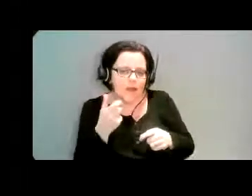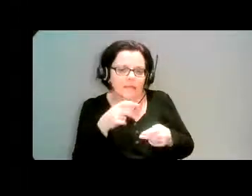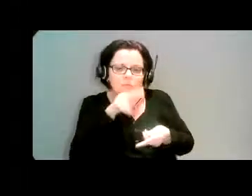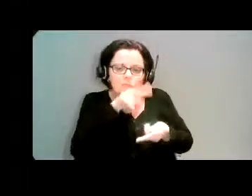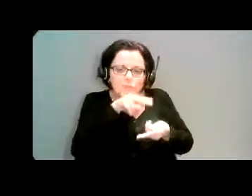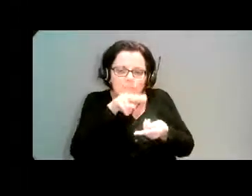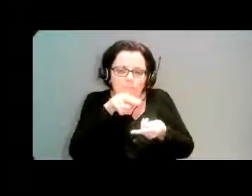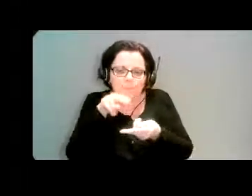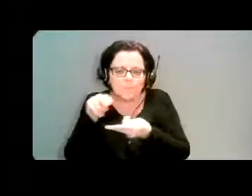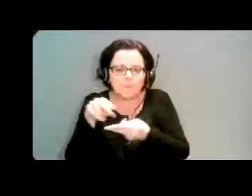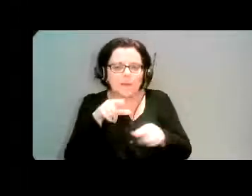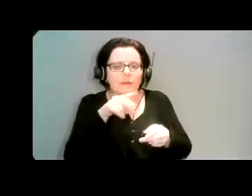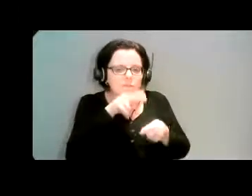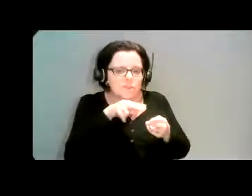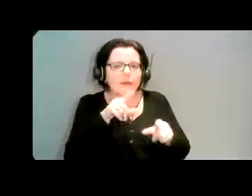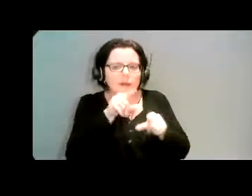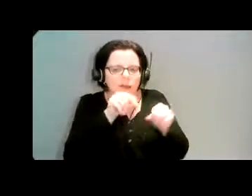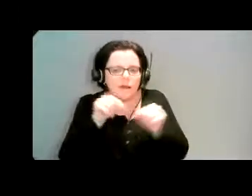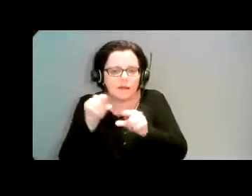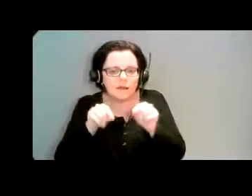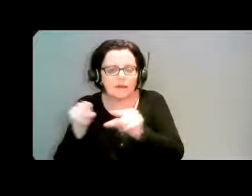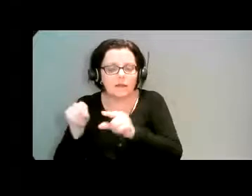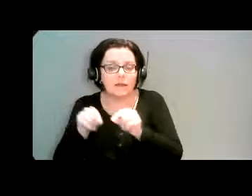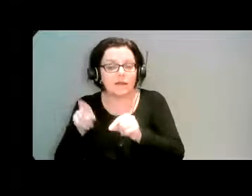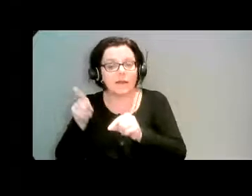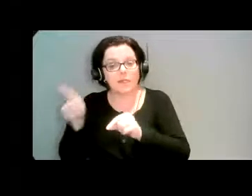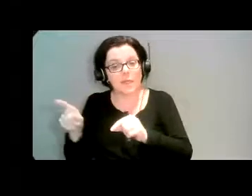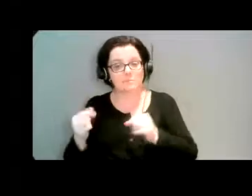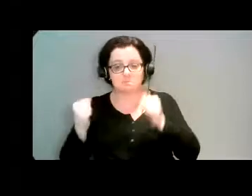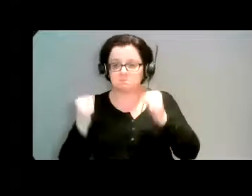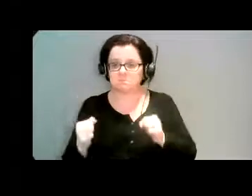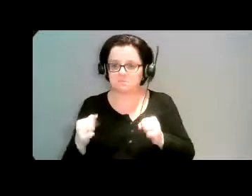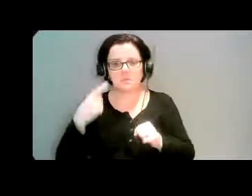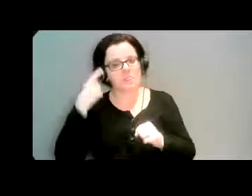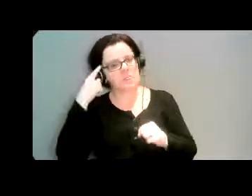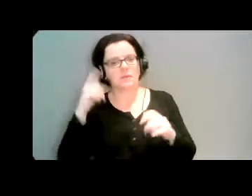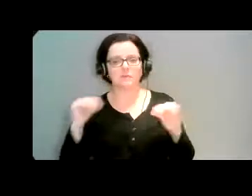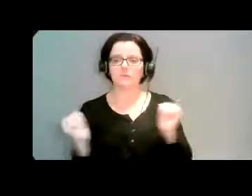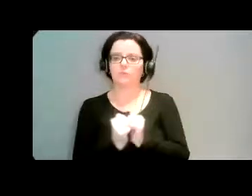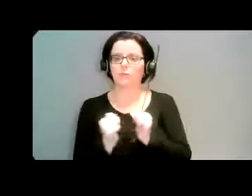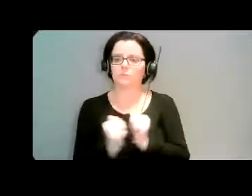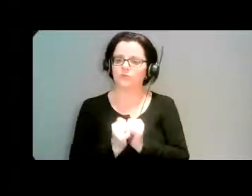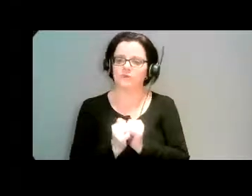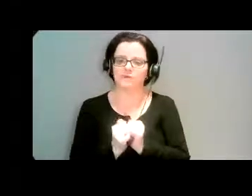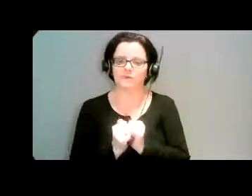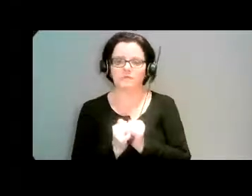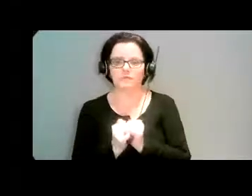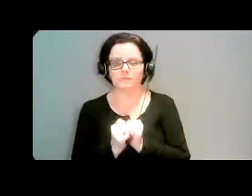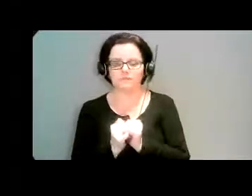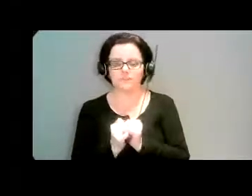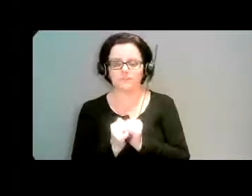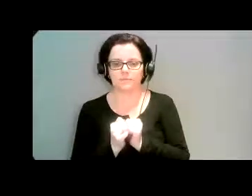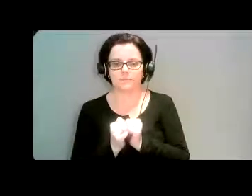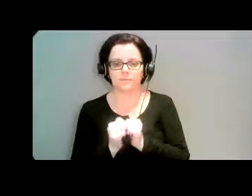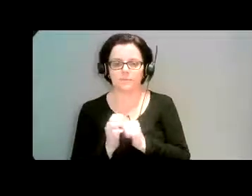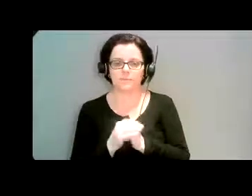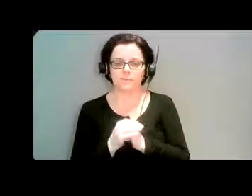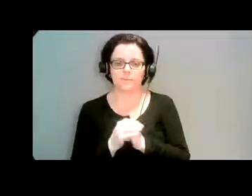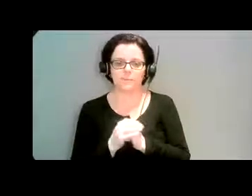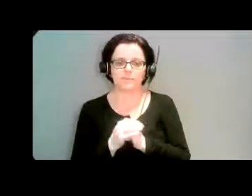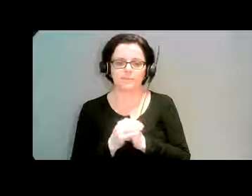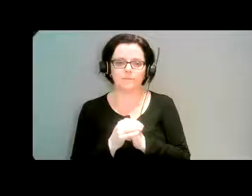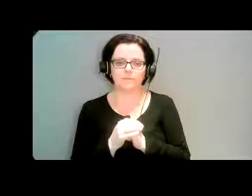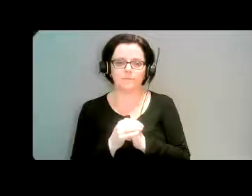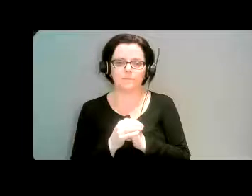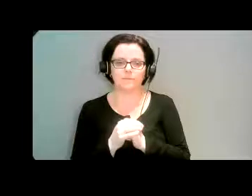want, and they insist that this is appropriate. Sometimes they could even so when we talk about